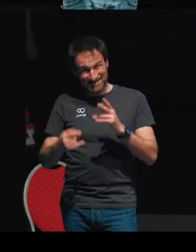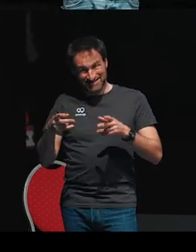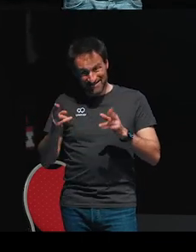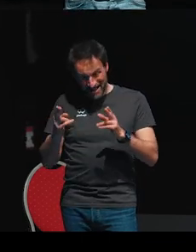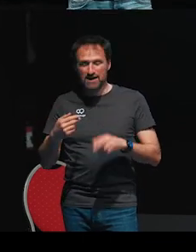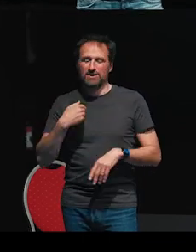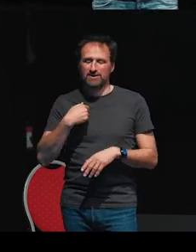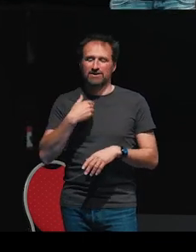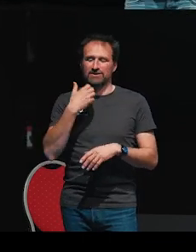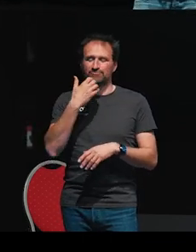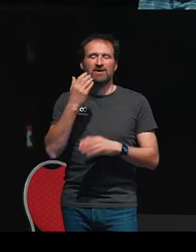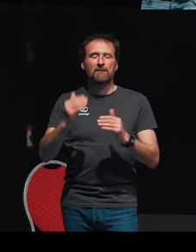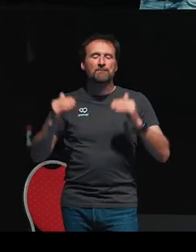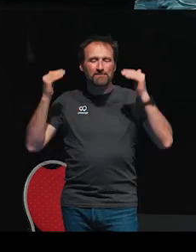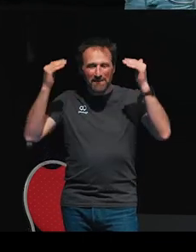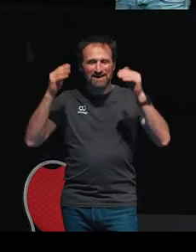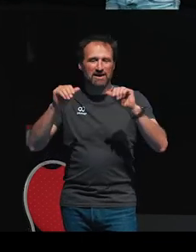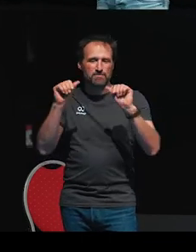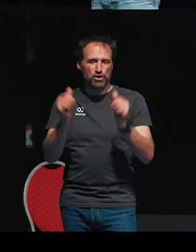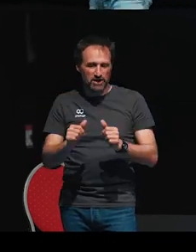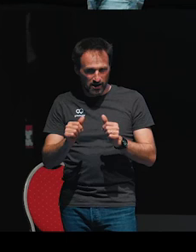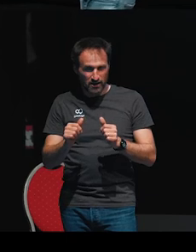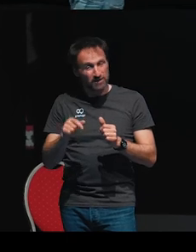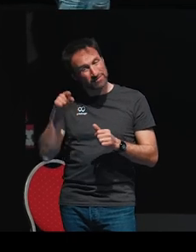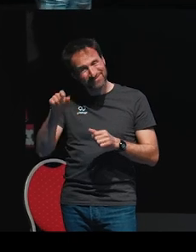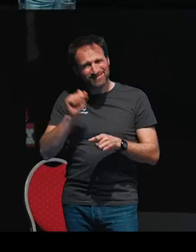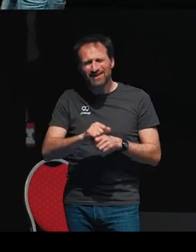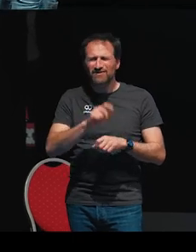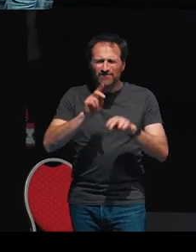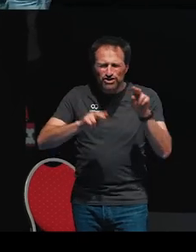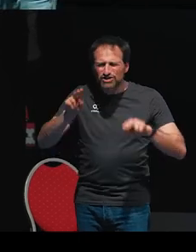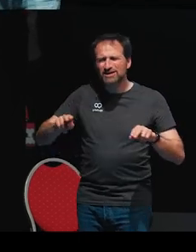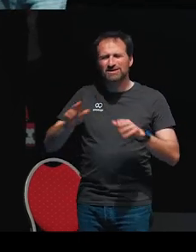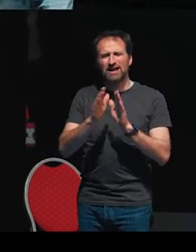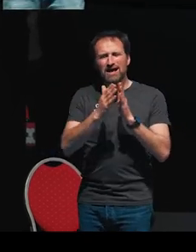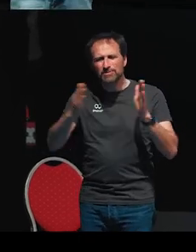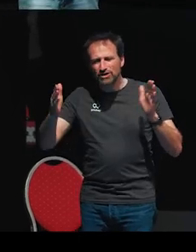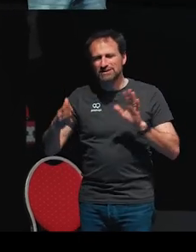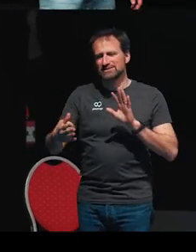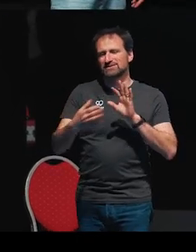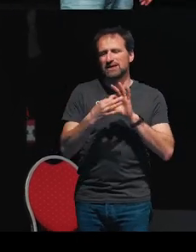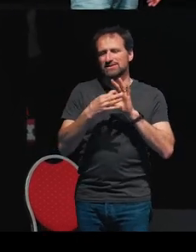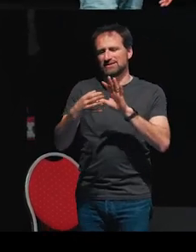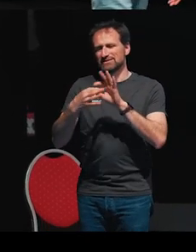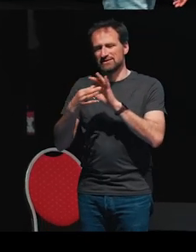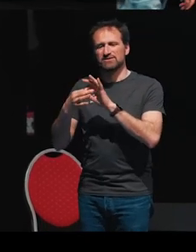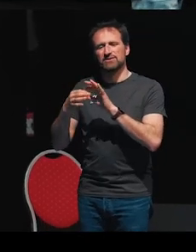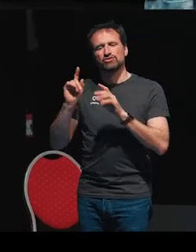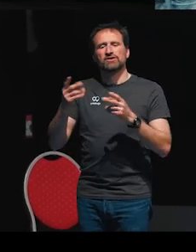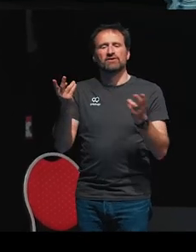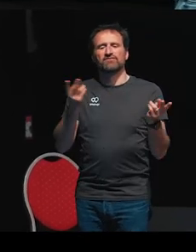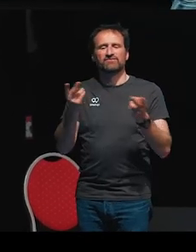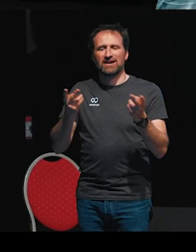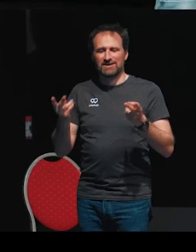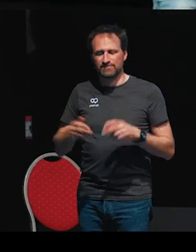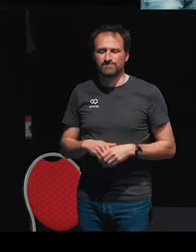into a meta model where you can apply all the different libraries against it to compare them. My